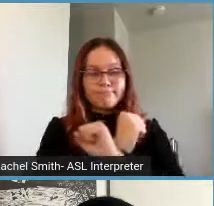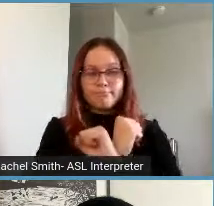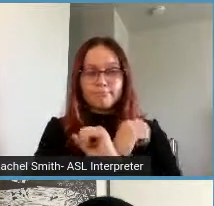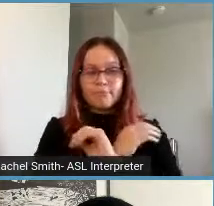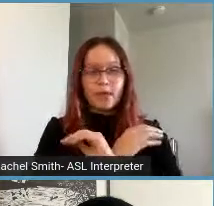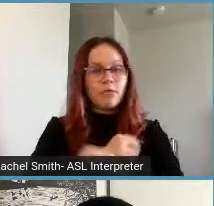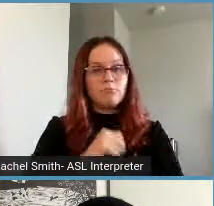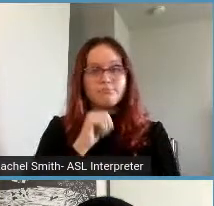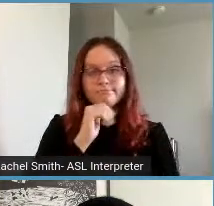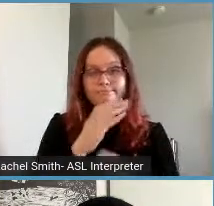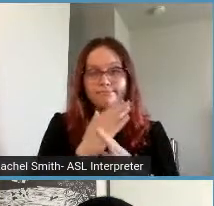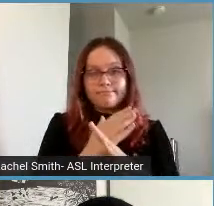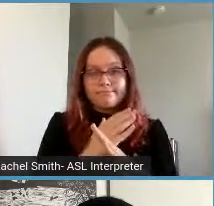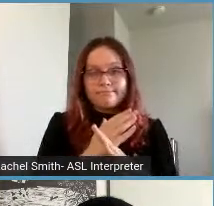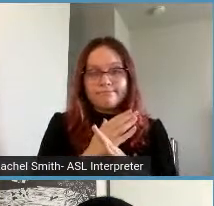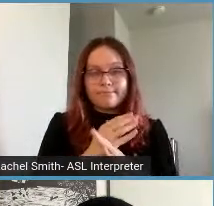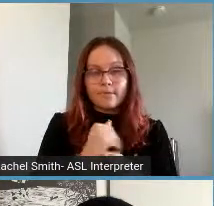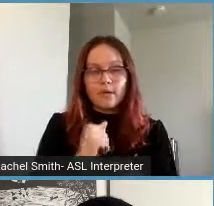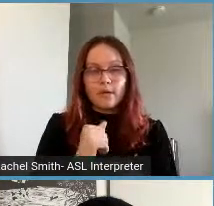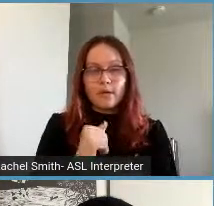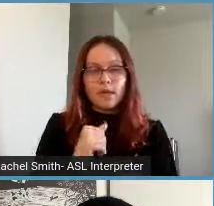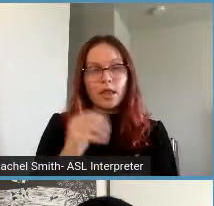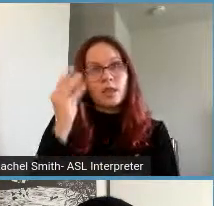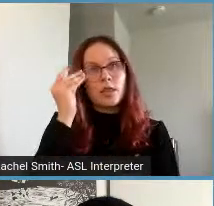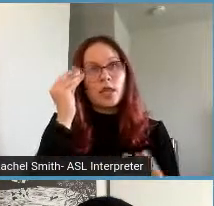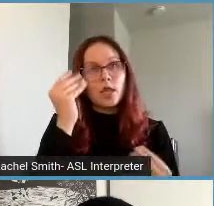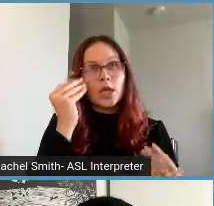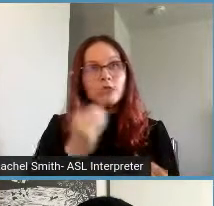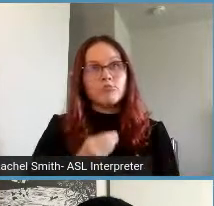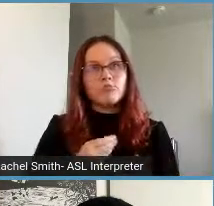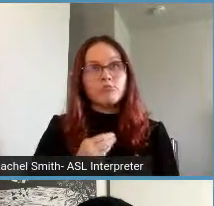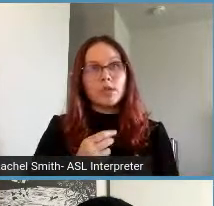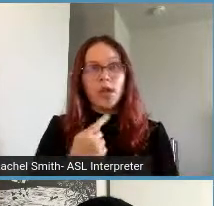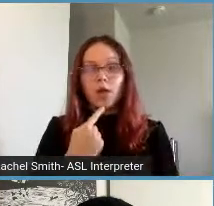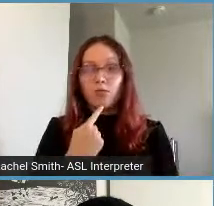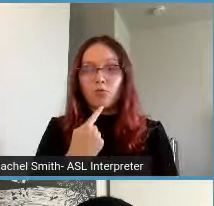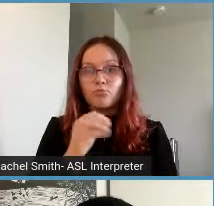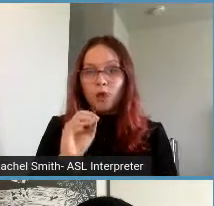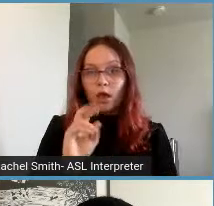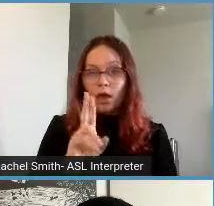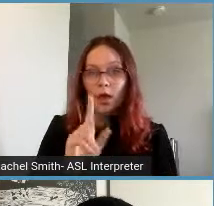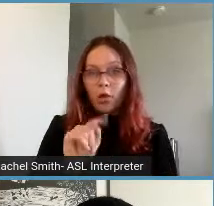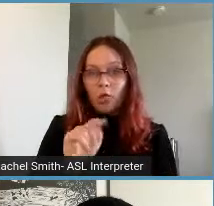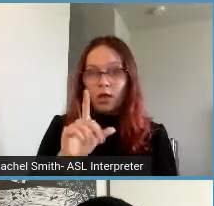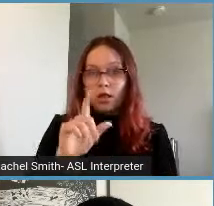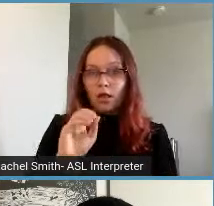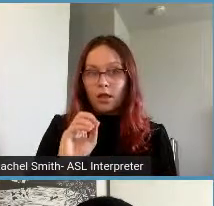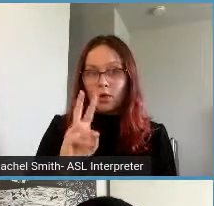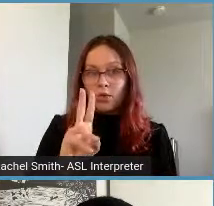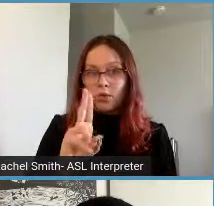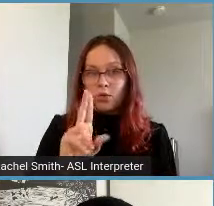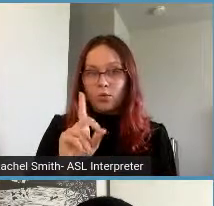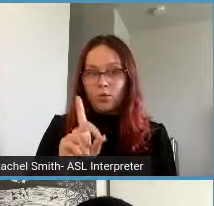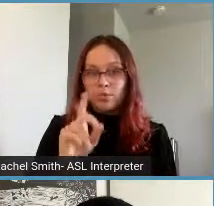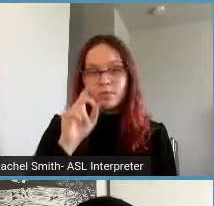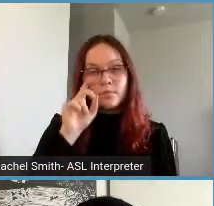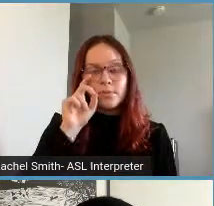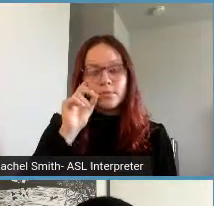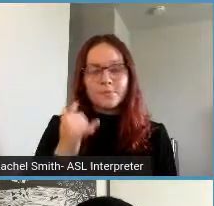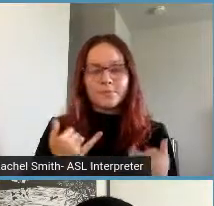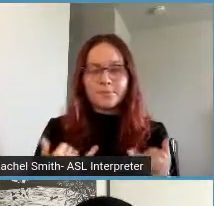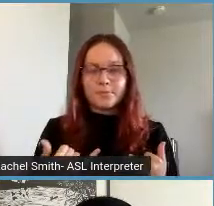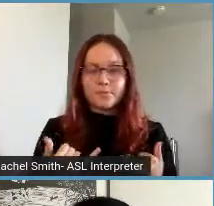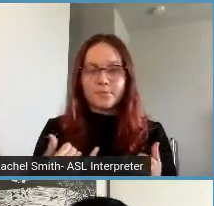loud. You are about to hear a selection of my audio art curated by our colleagues